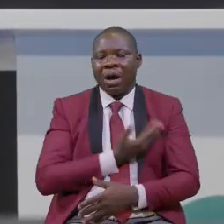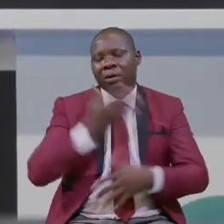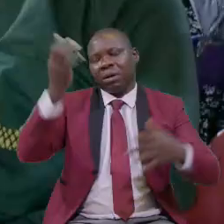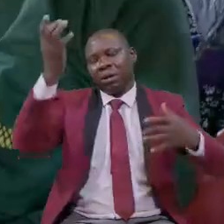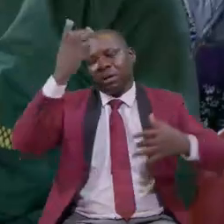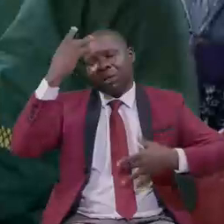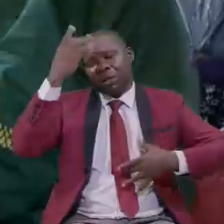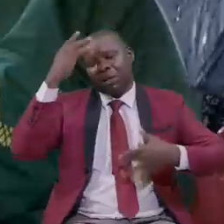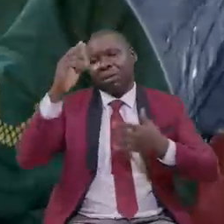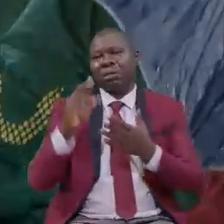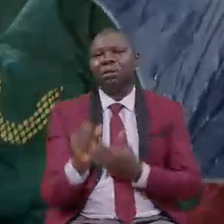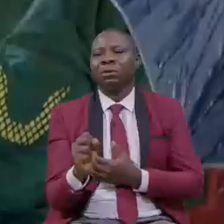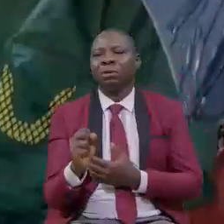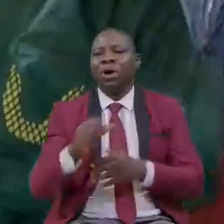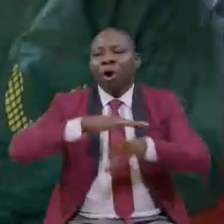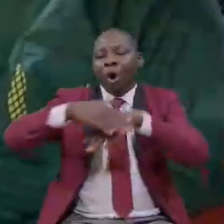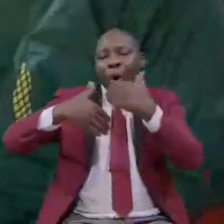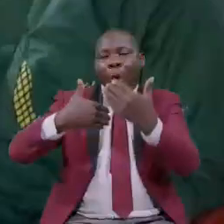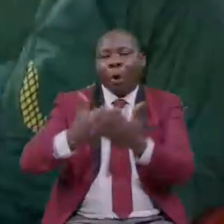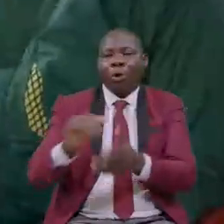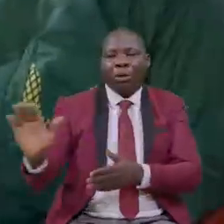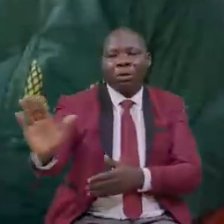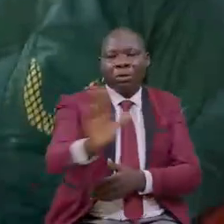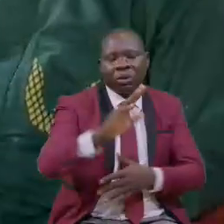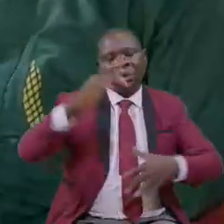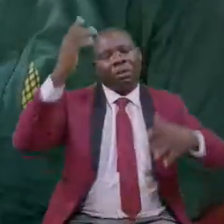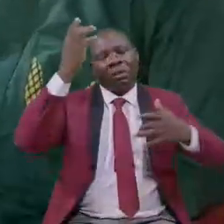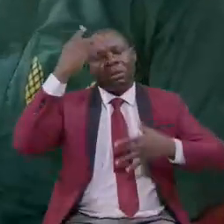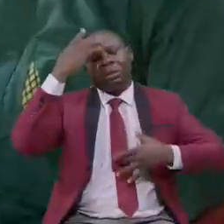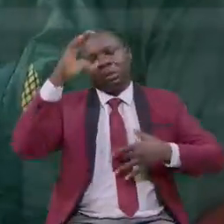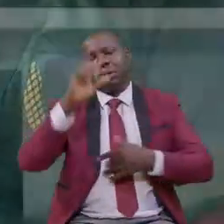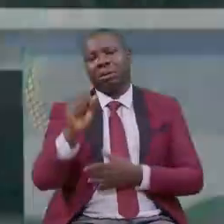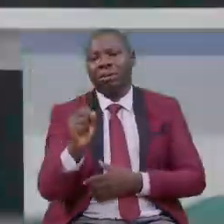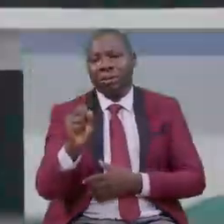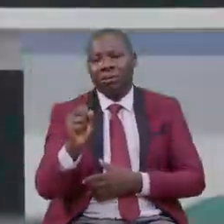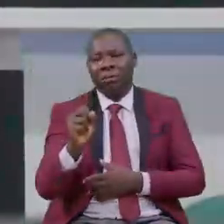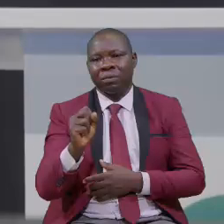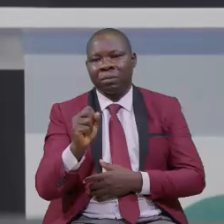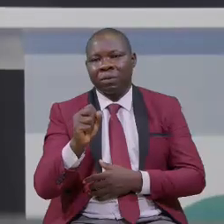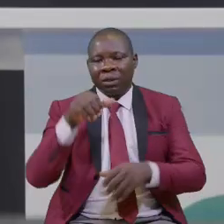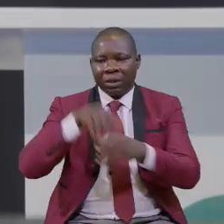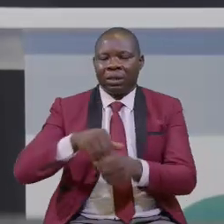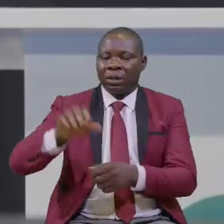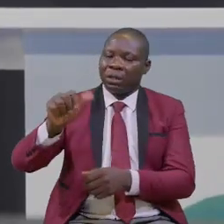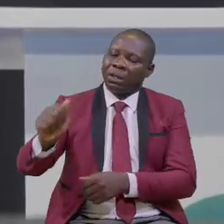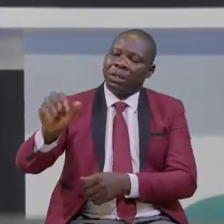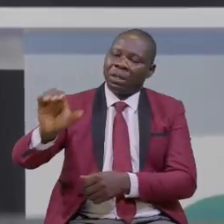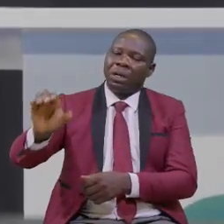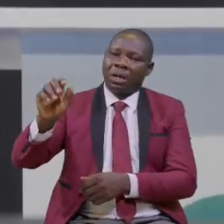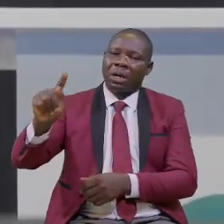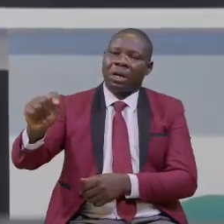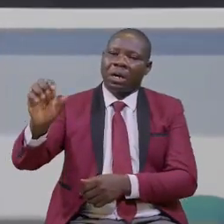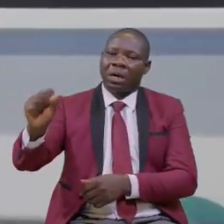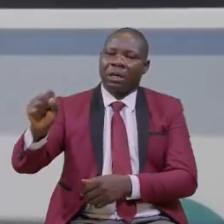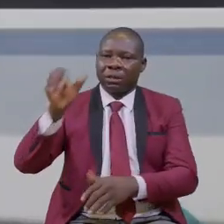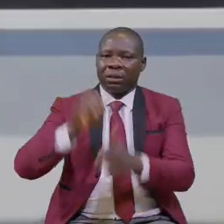sicknesses. All your sicknesses. Look at Acts chapter 5,